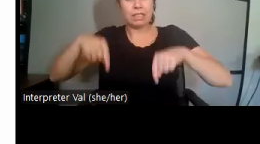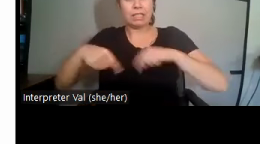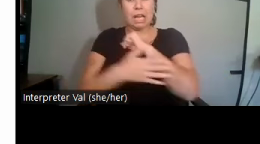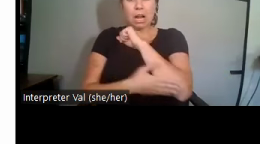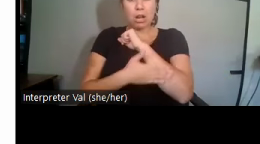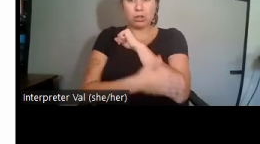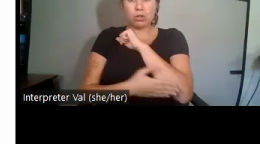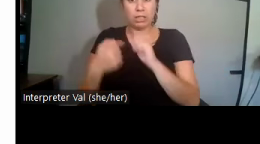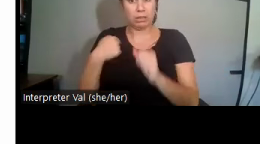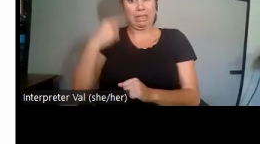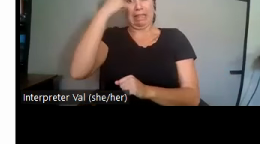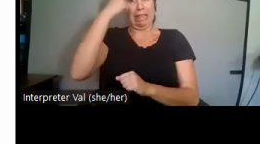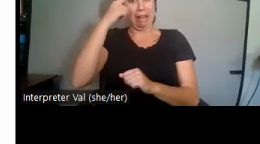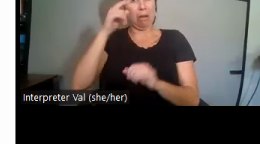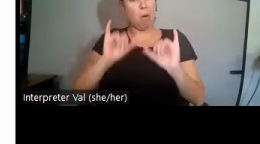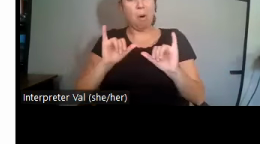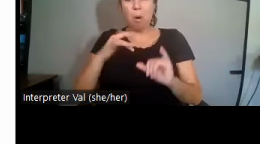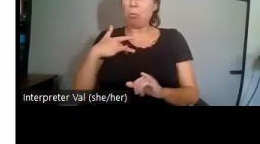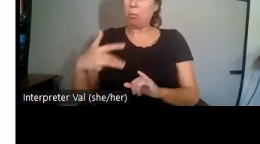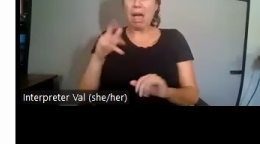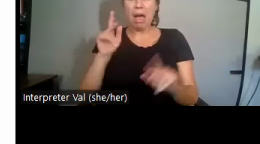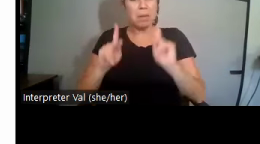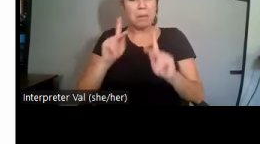food insecurity. At least that's what we tend to think.